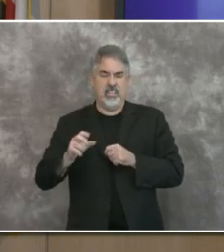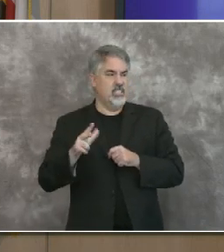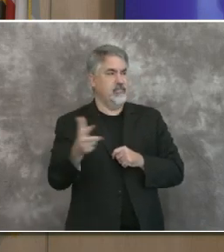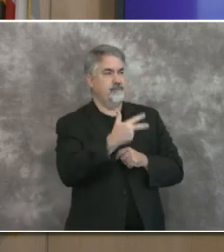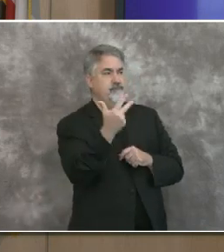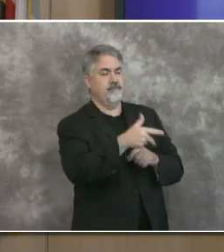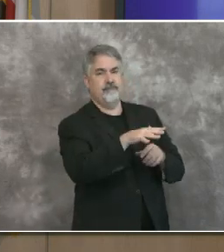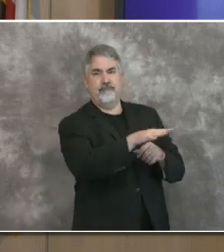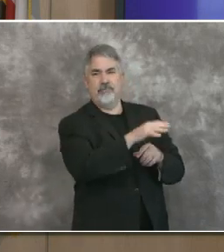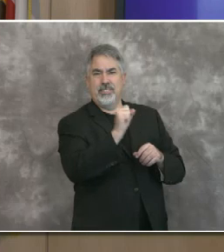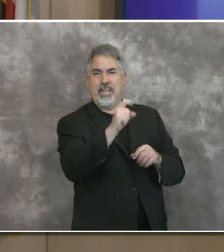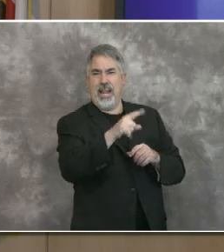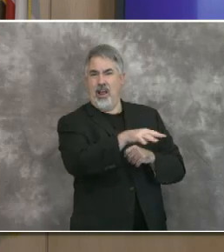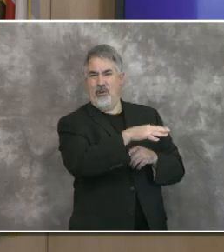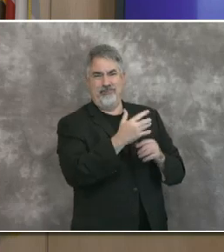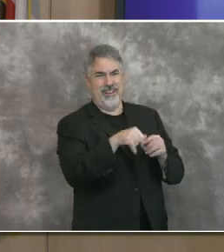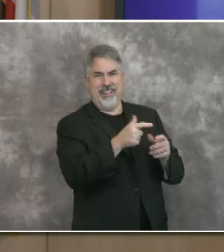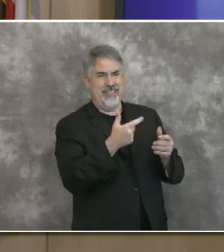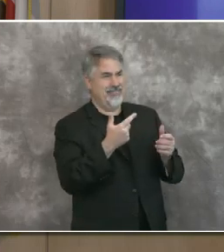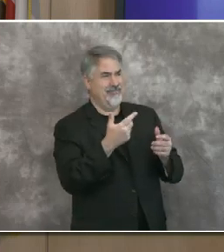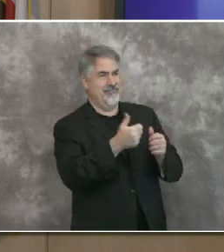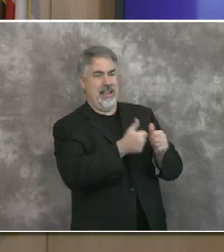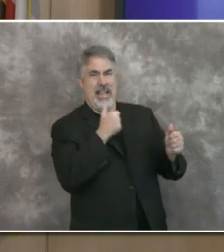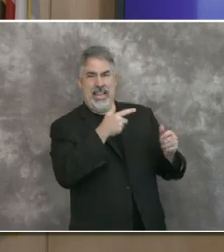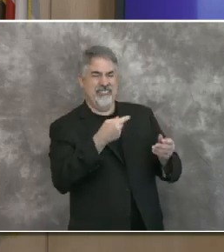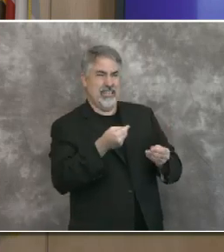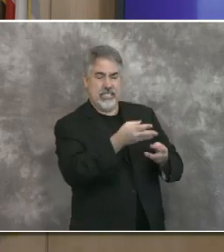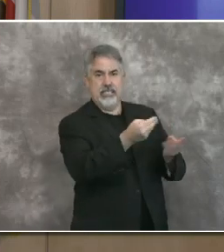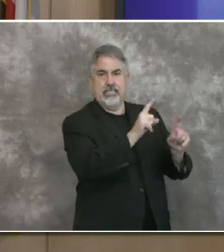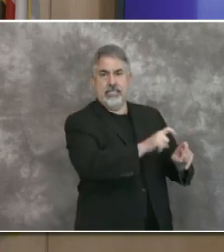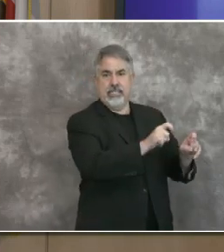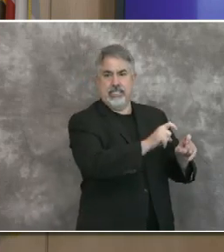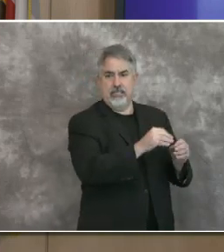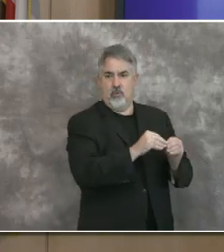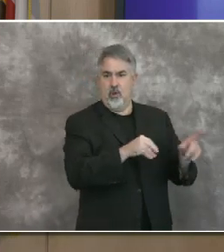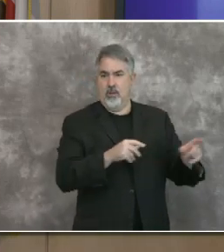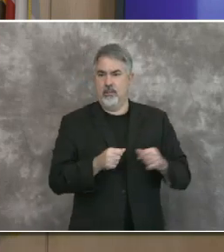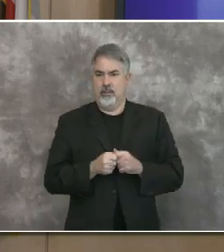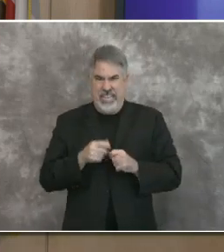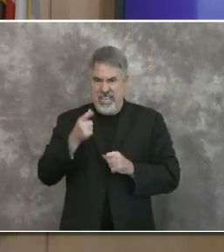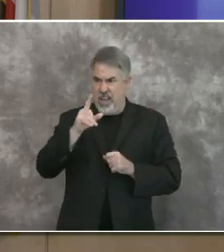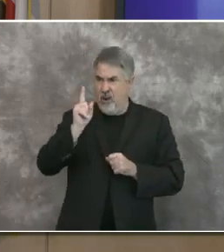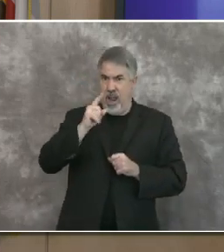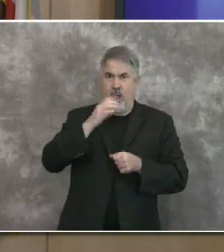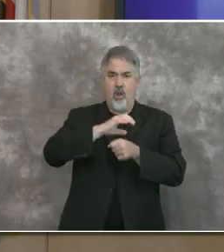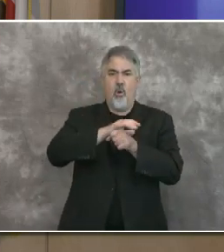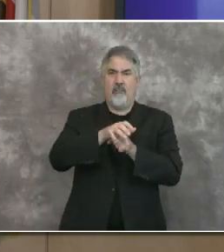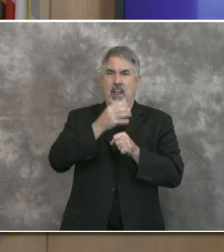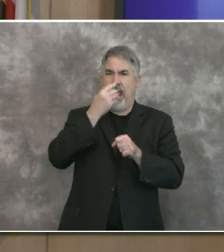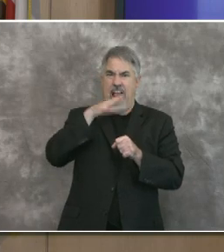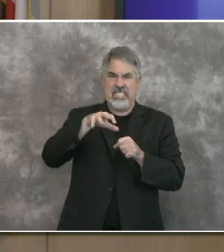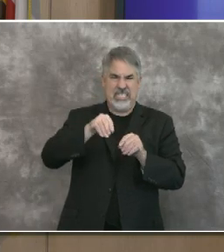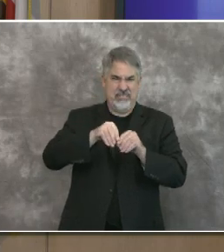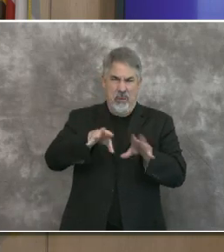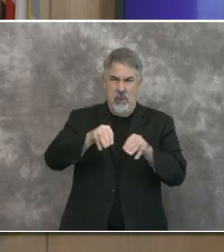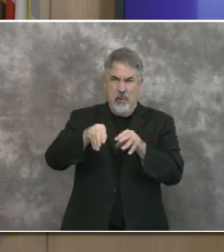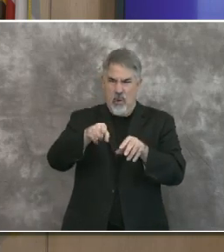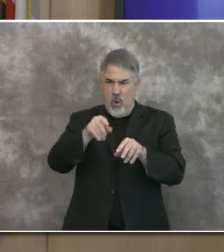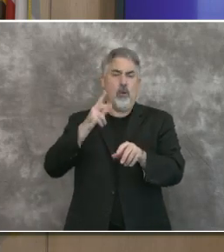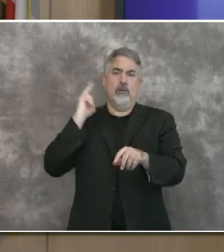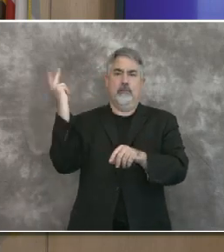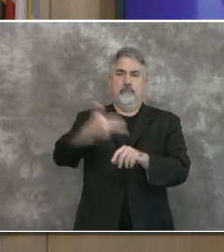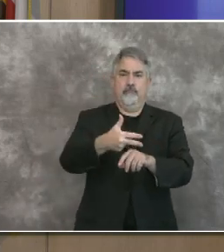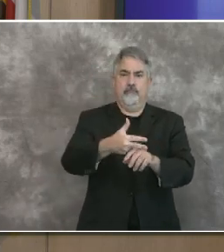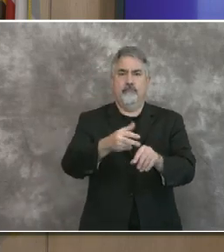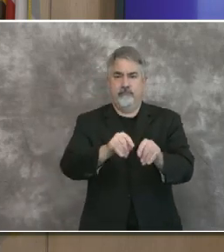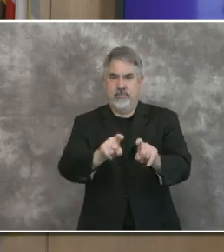and other county vehicles to testing throughout the region, looking for hot spots or particular areas. Our targeted efforts around skilled nursing